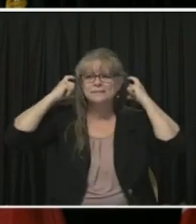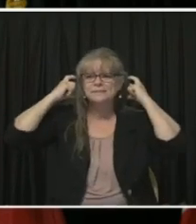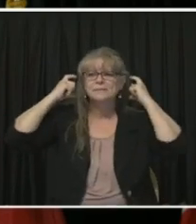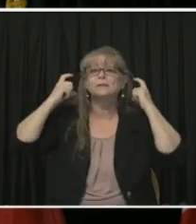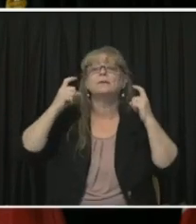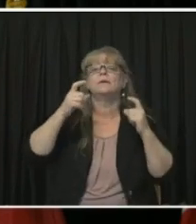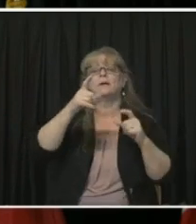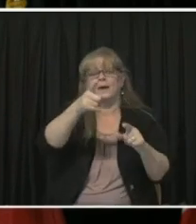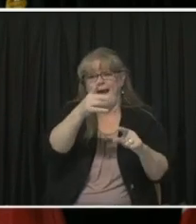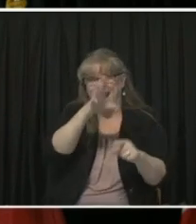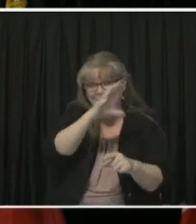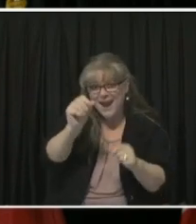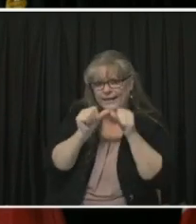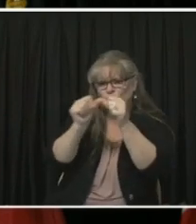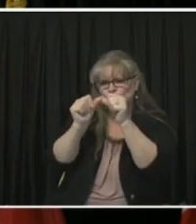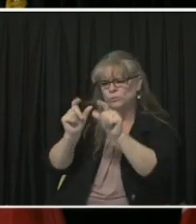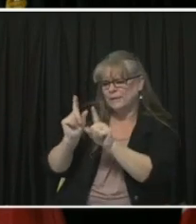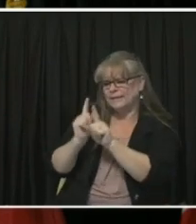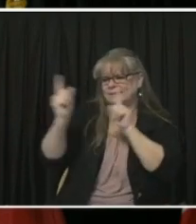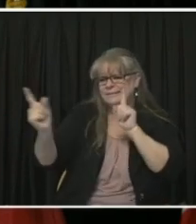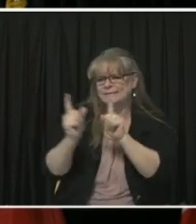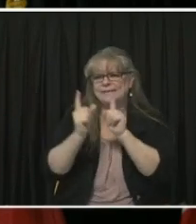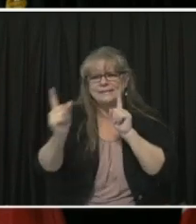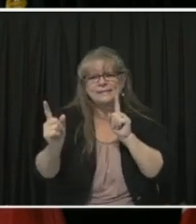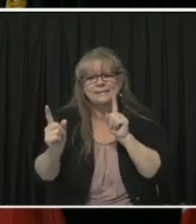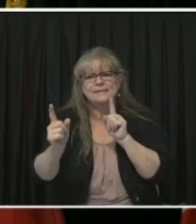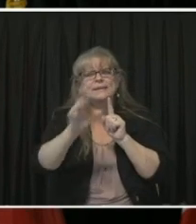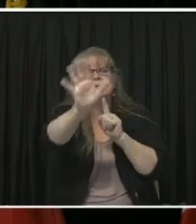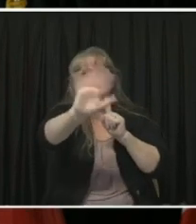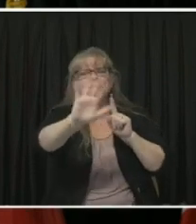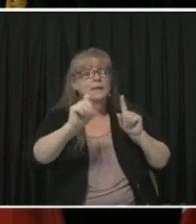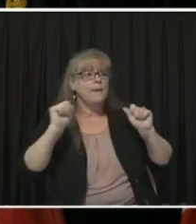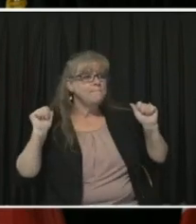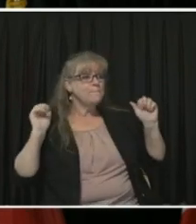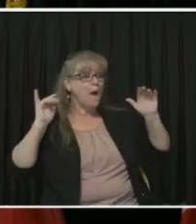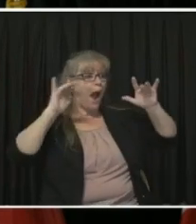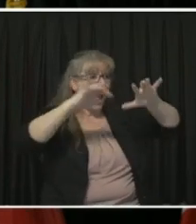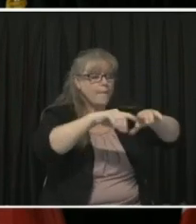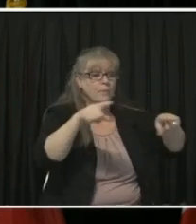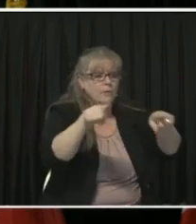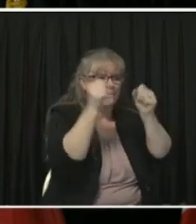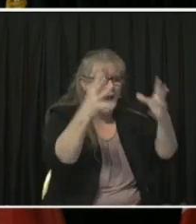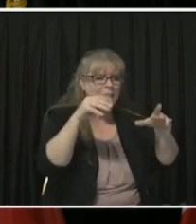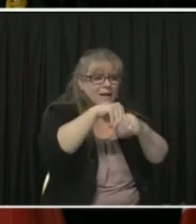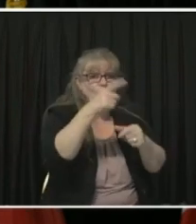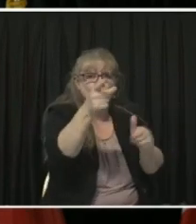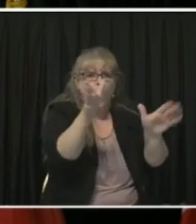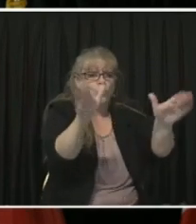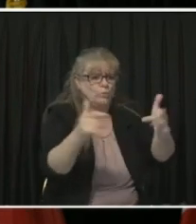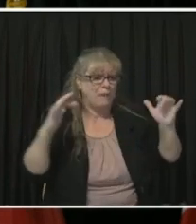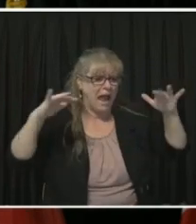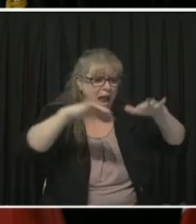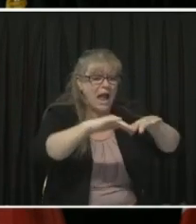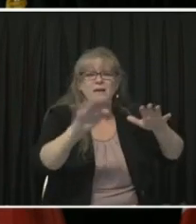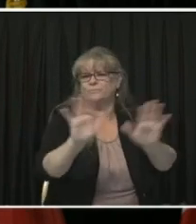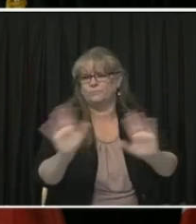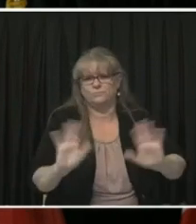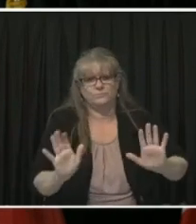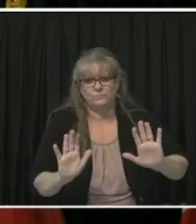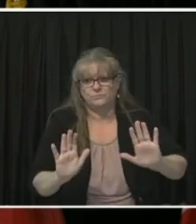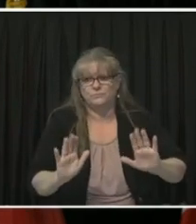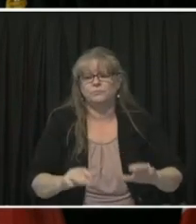and not gathering in public. There will eventually be a time when we can do this again, but we are not quite ready